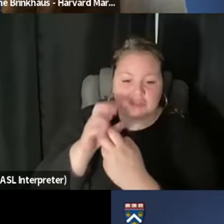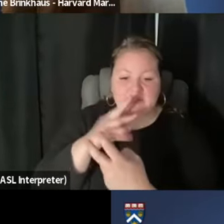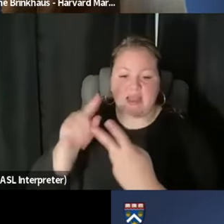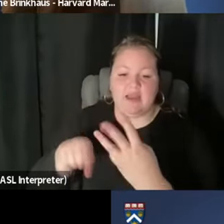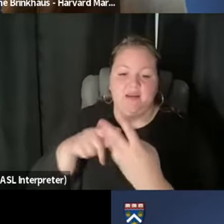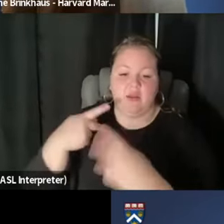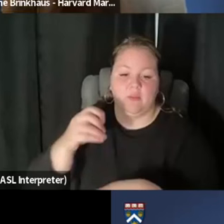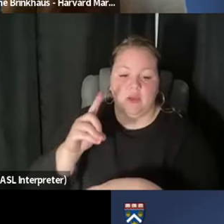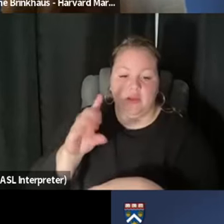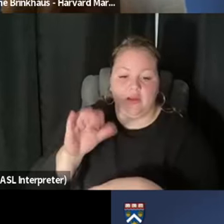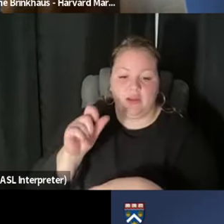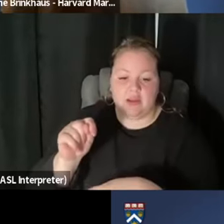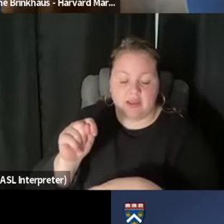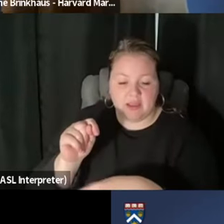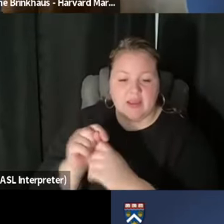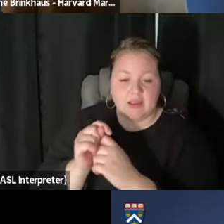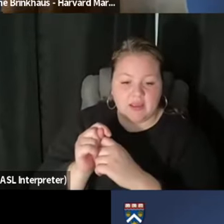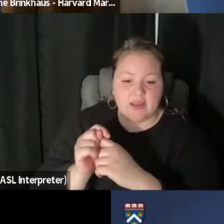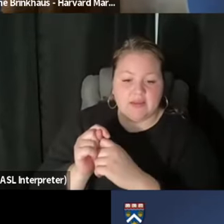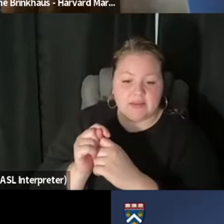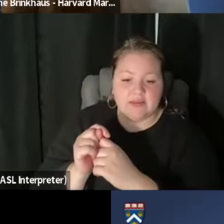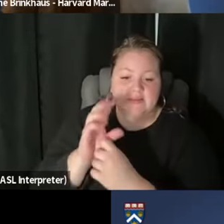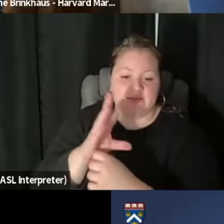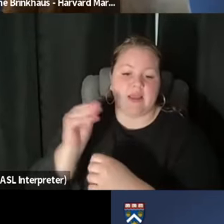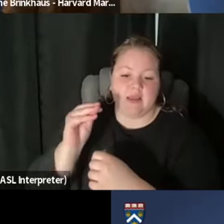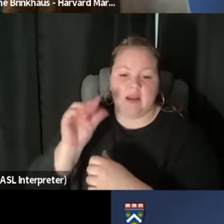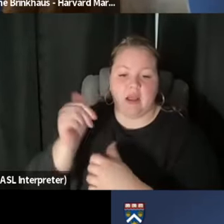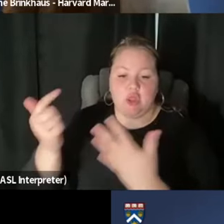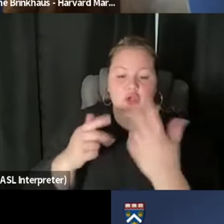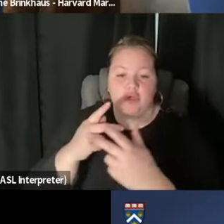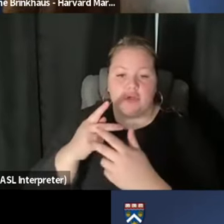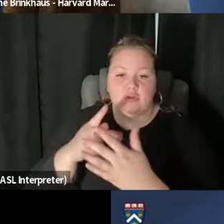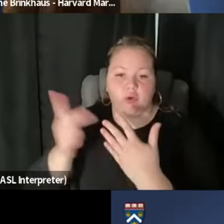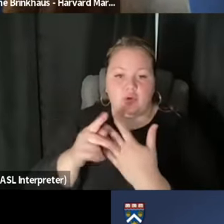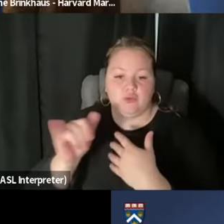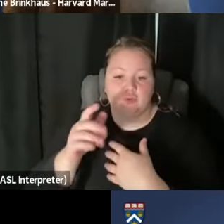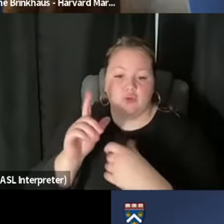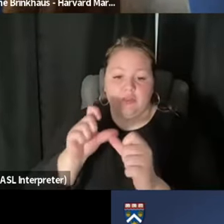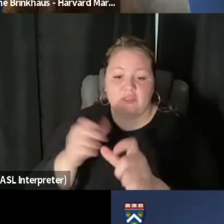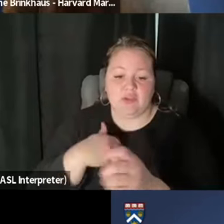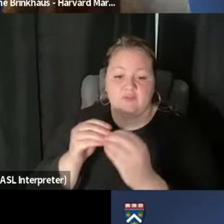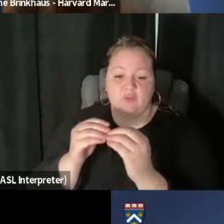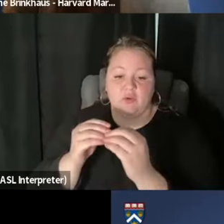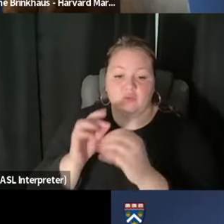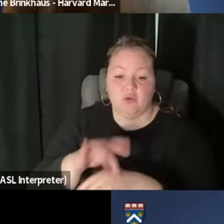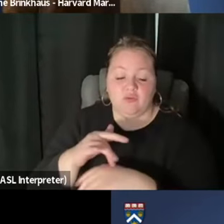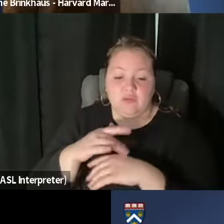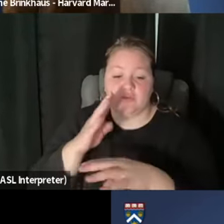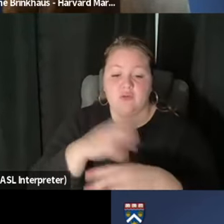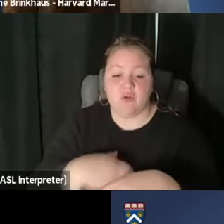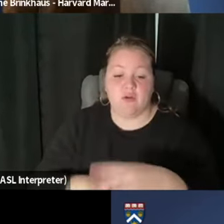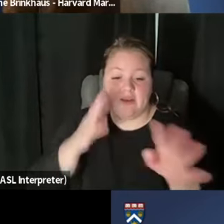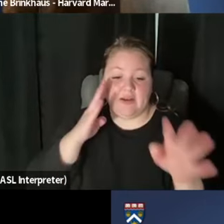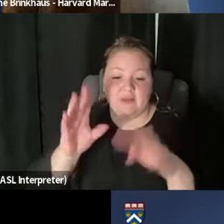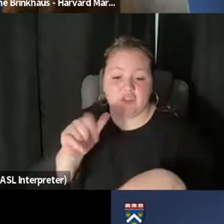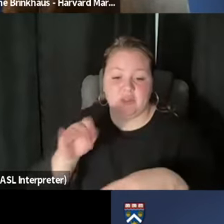be a part of and you can apply to. So there is continuing resources. Harvard Innovation Labs has definitely been one of